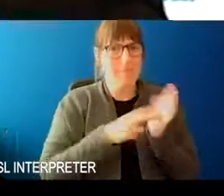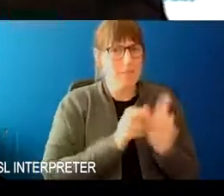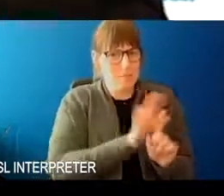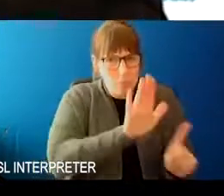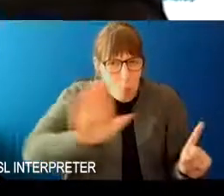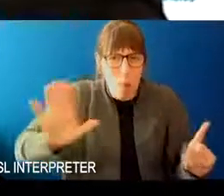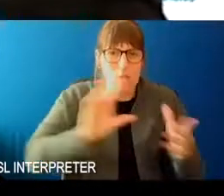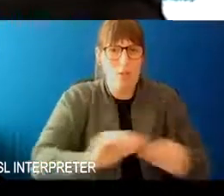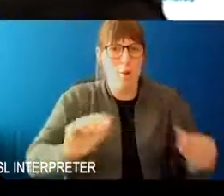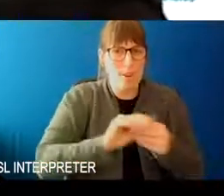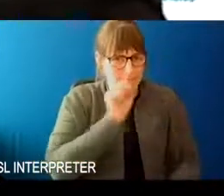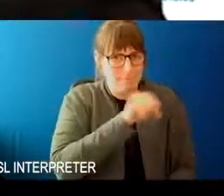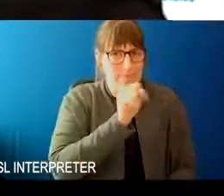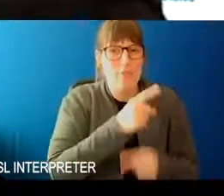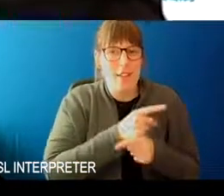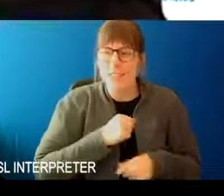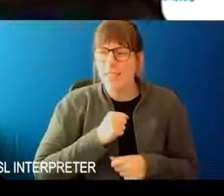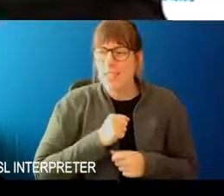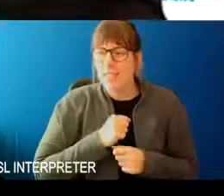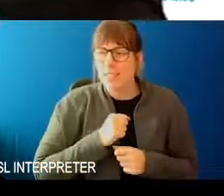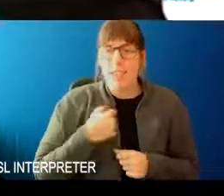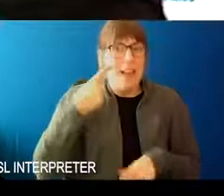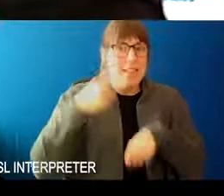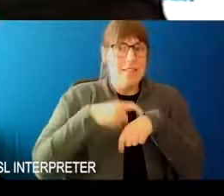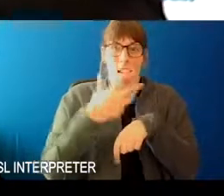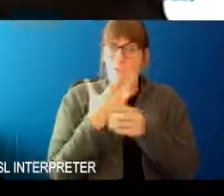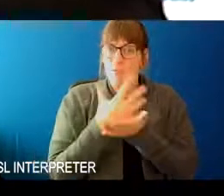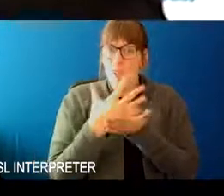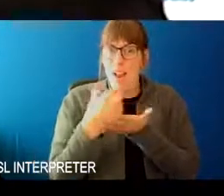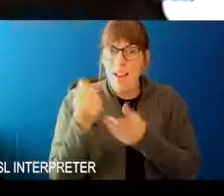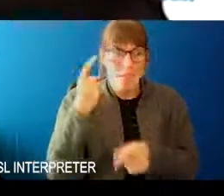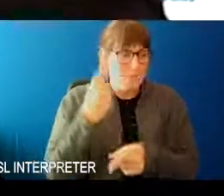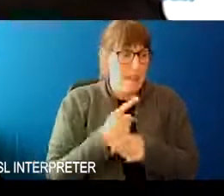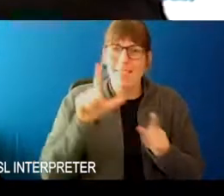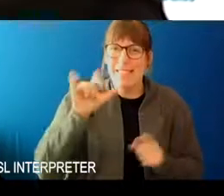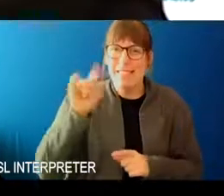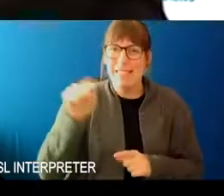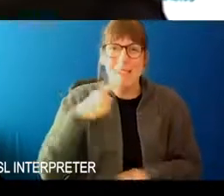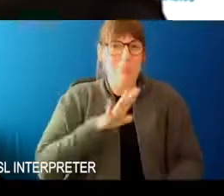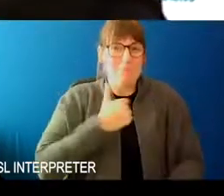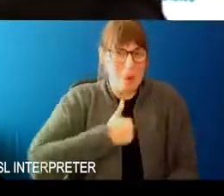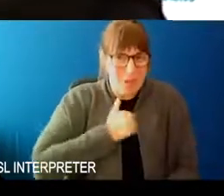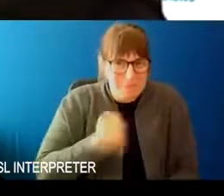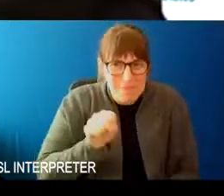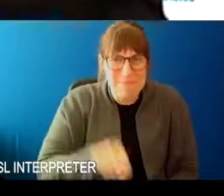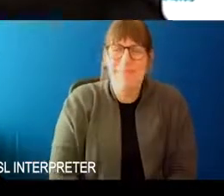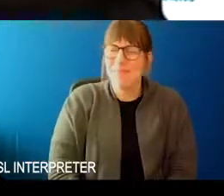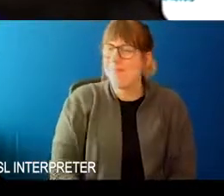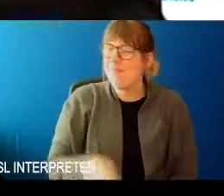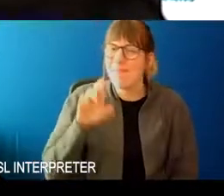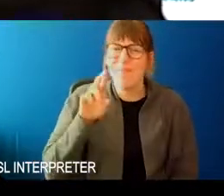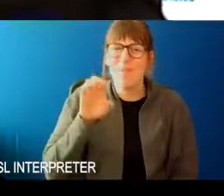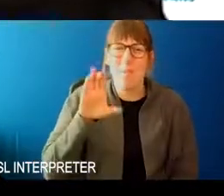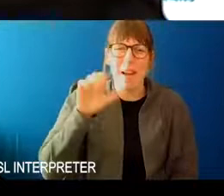Yeah, that's one of the individual stories, right? Yeah. So Rebecca, I think our time is up. Yeah. And,